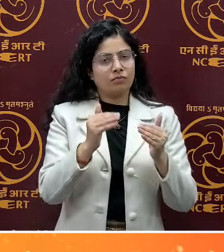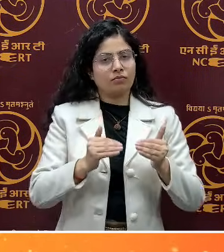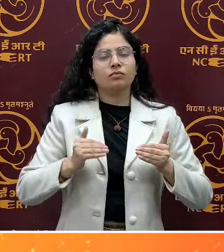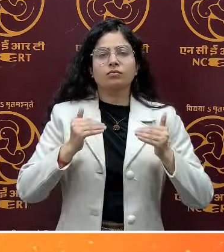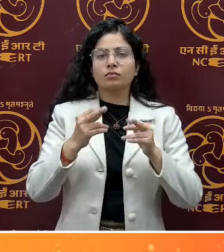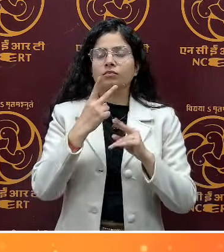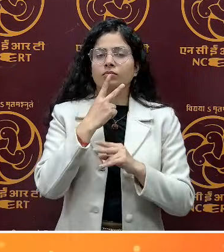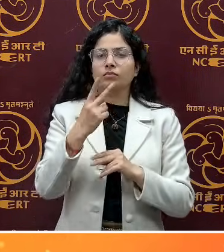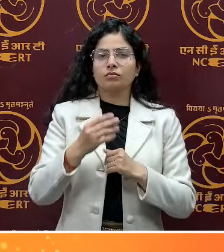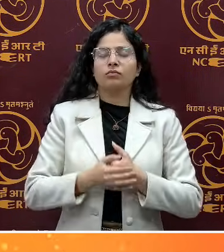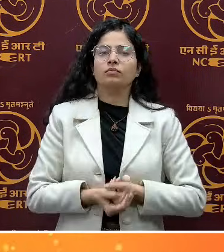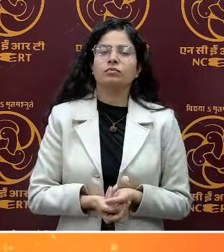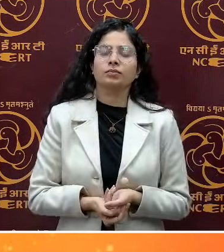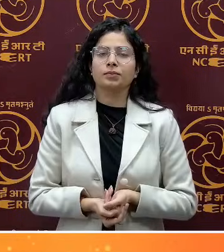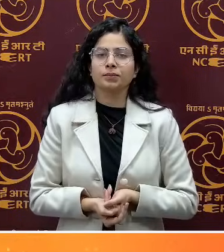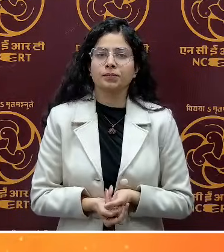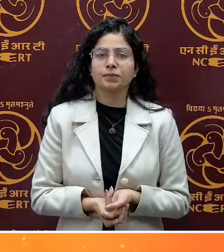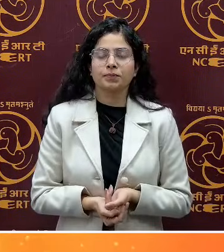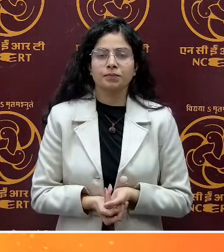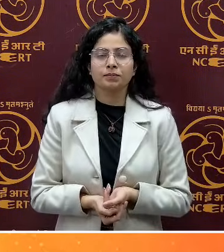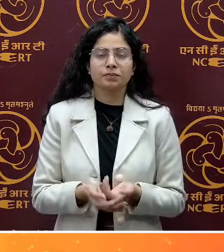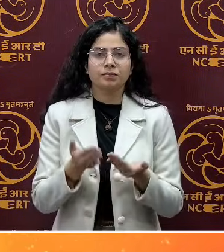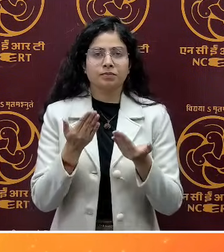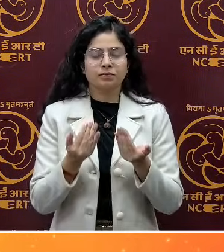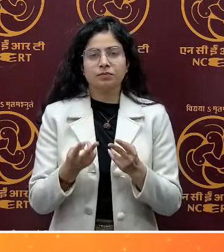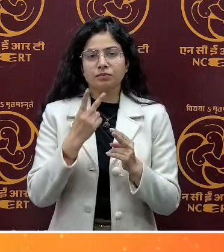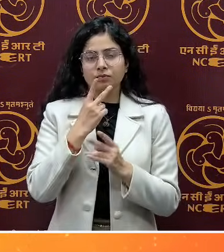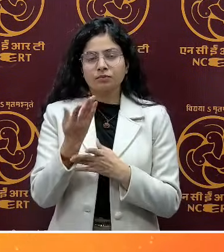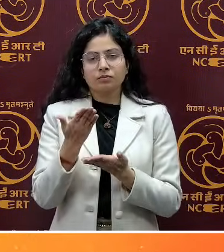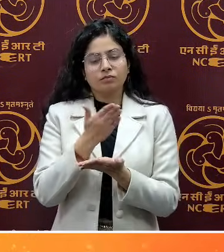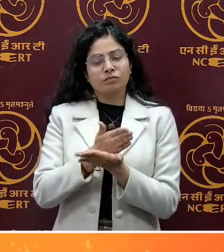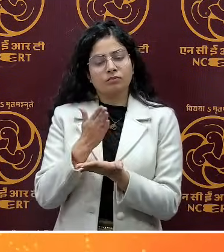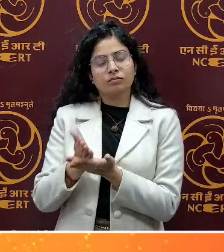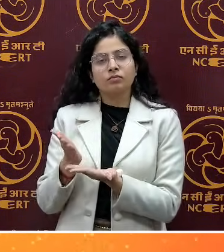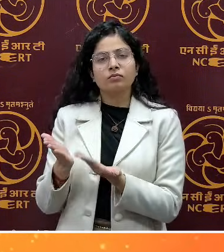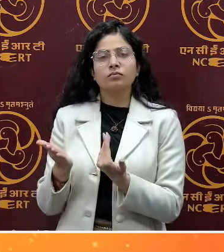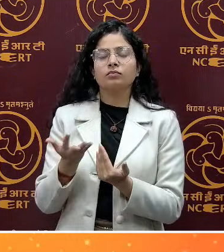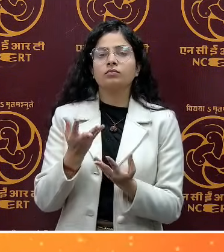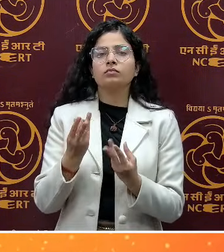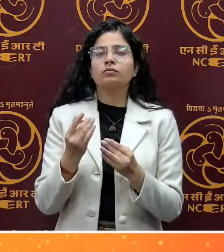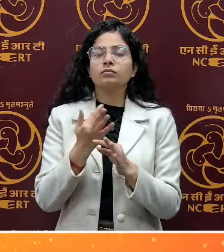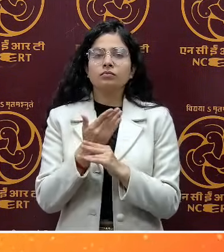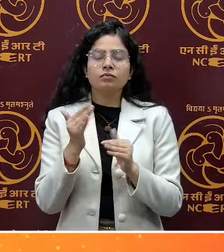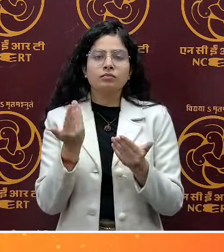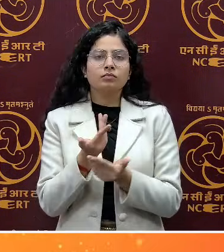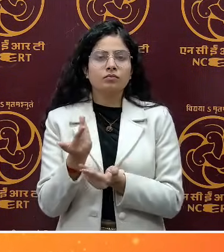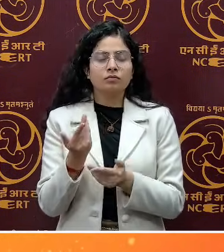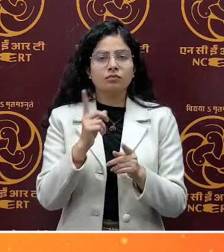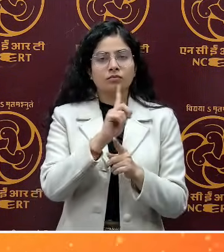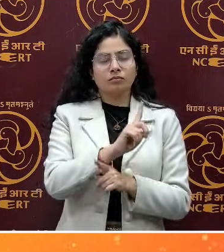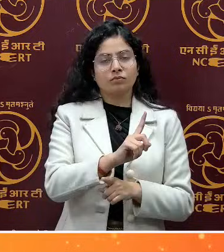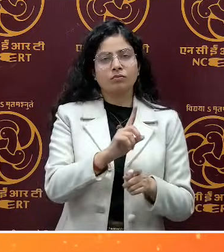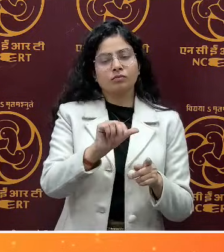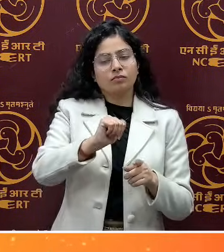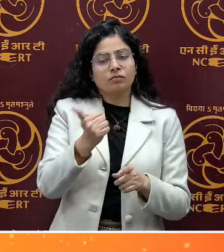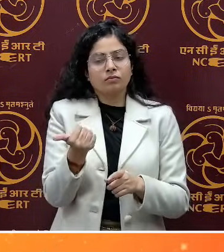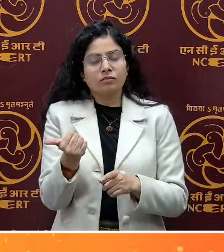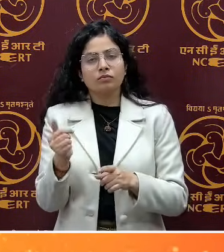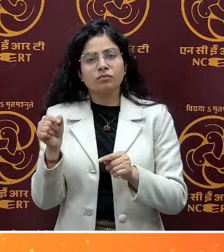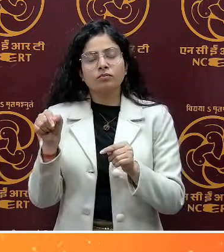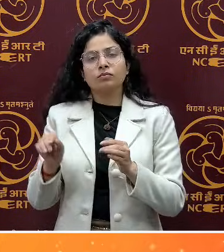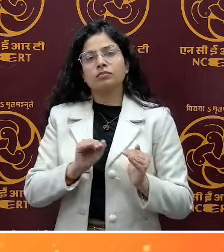biotic interaction. Now in this we have multiple types, like how one organism is dependent on the